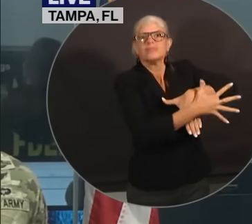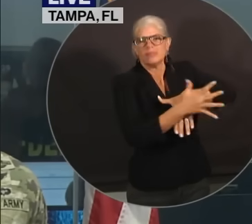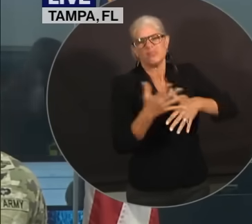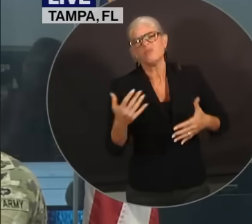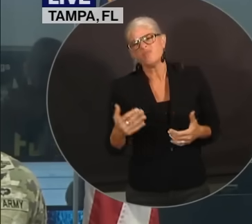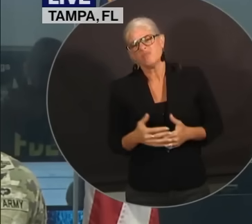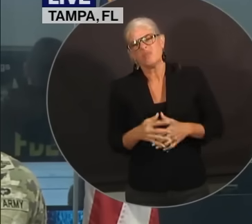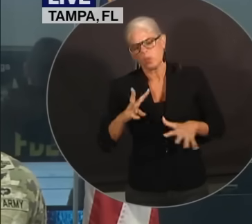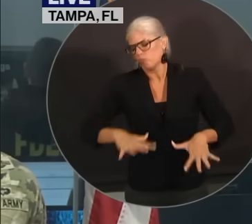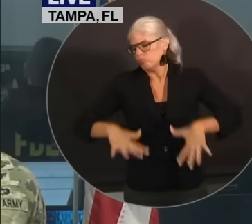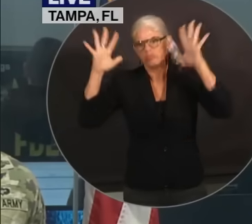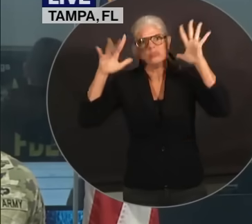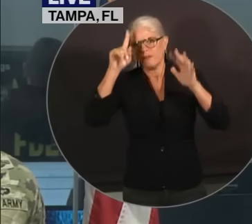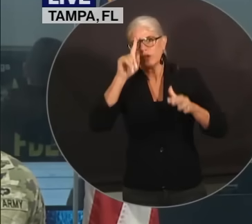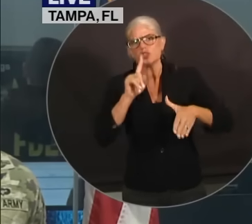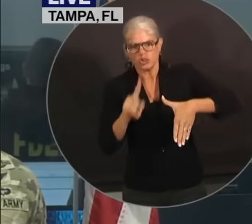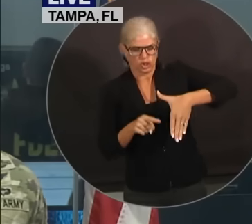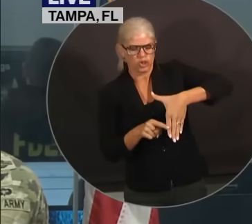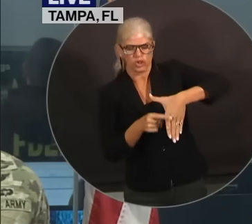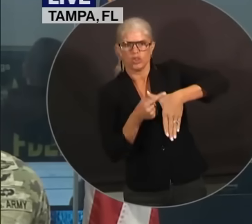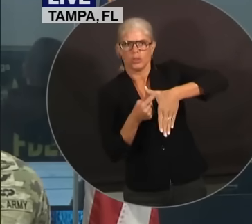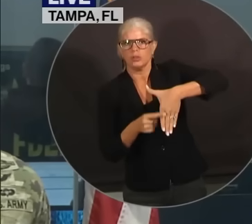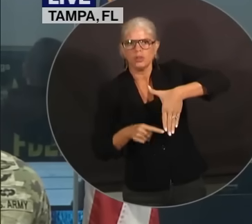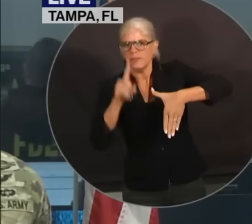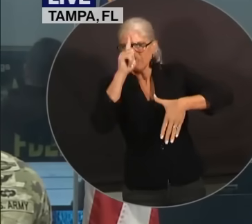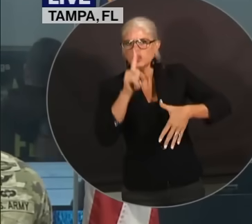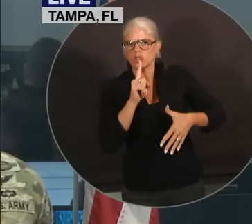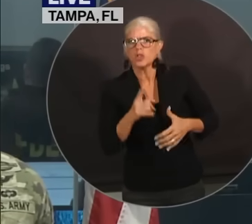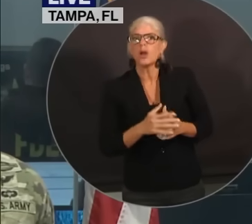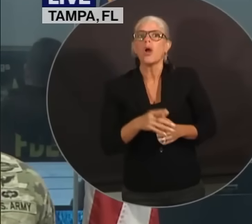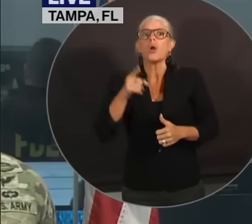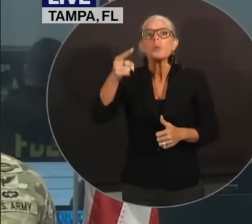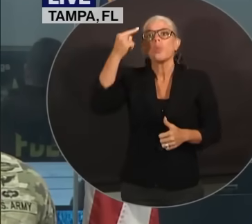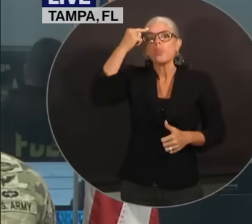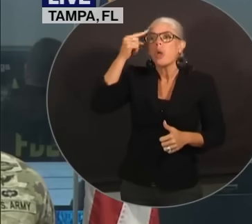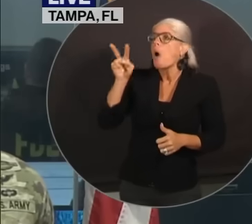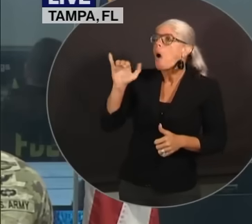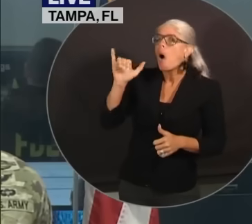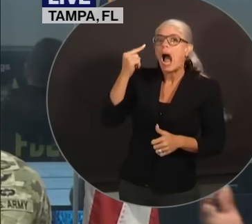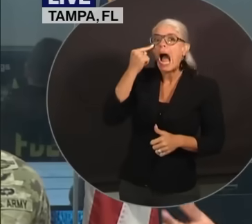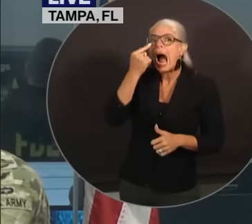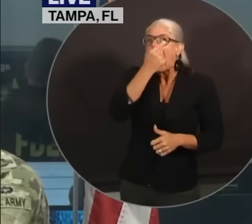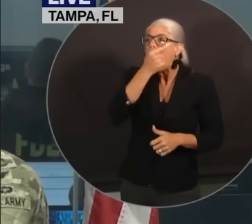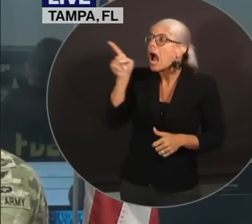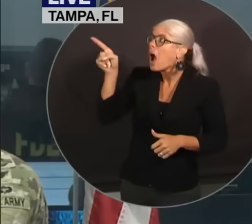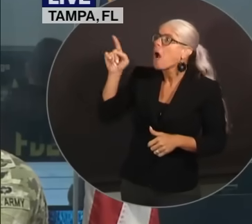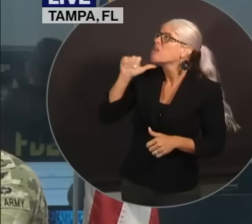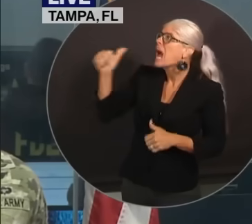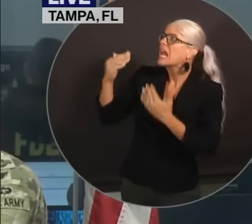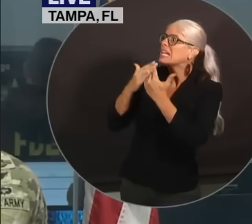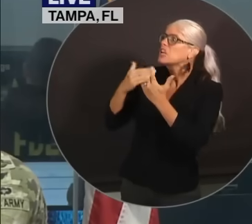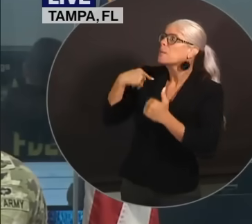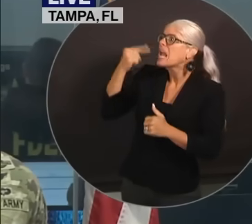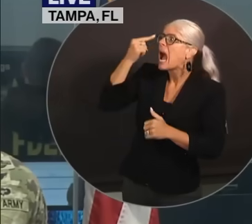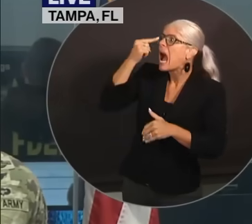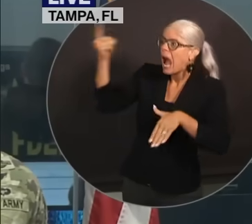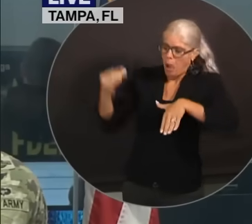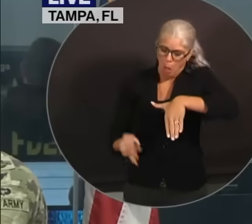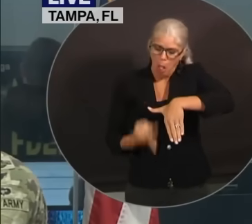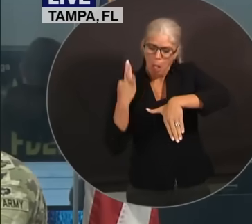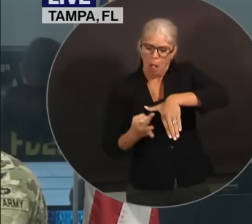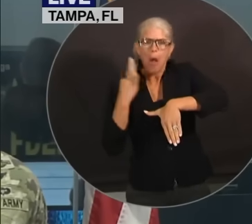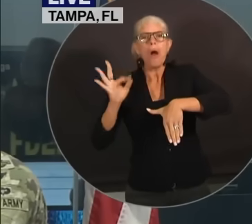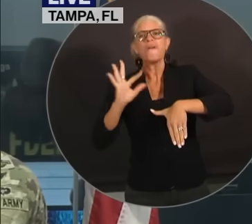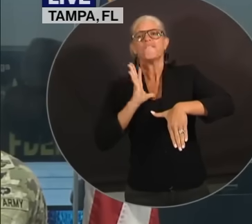create hazards as well. So just because you're outside the cone, and I think a lot of those parts on the west coast of Florida are